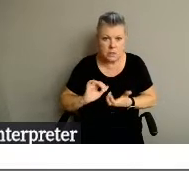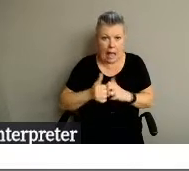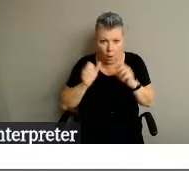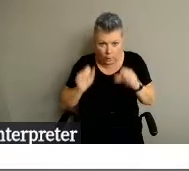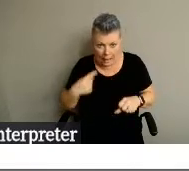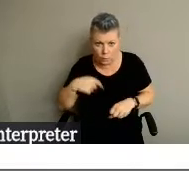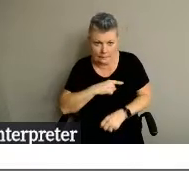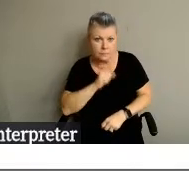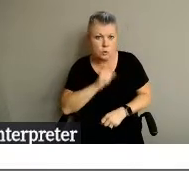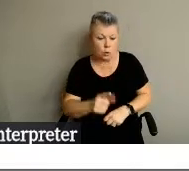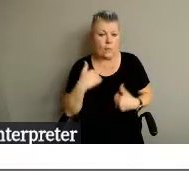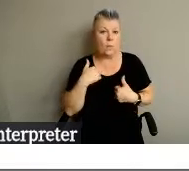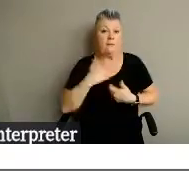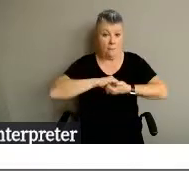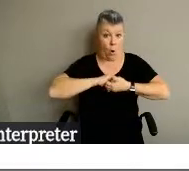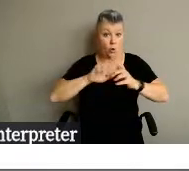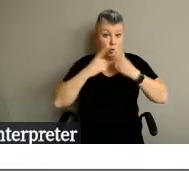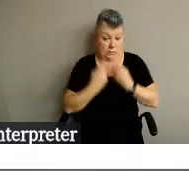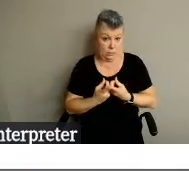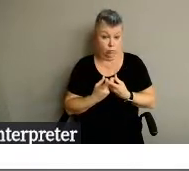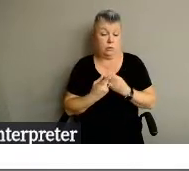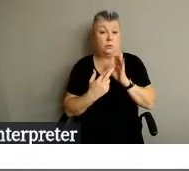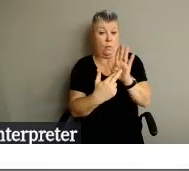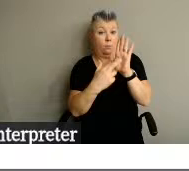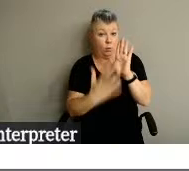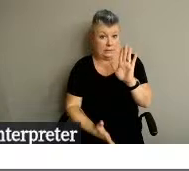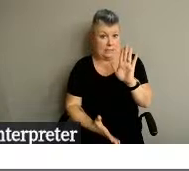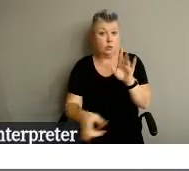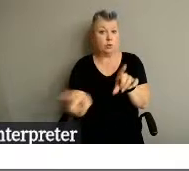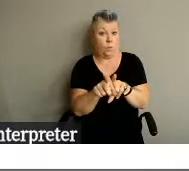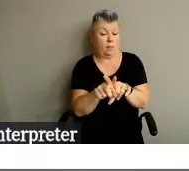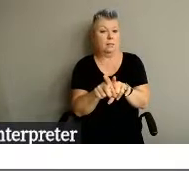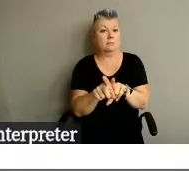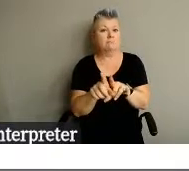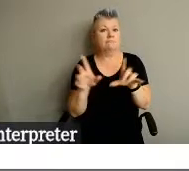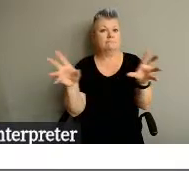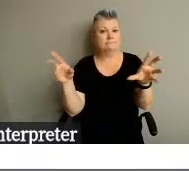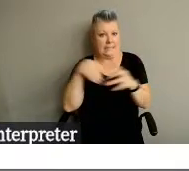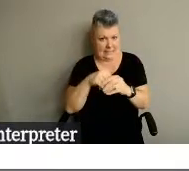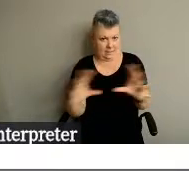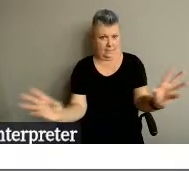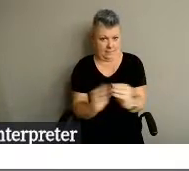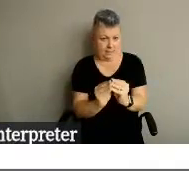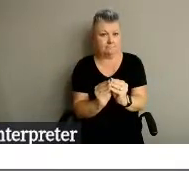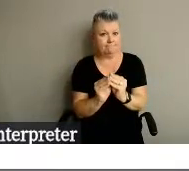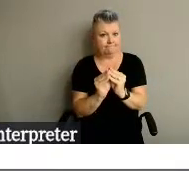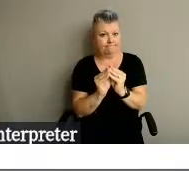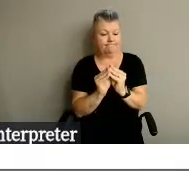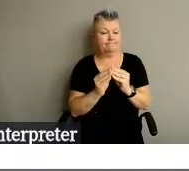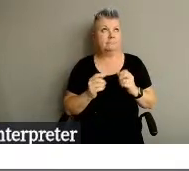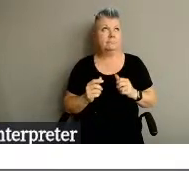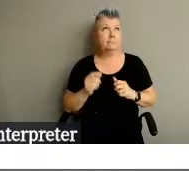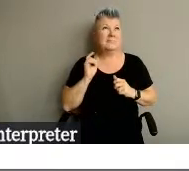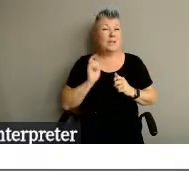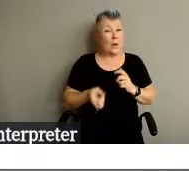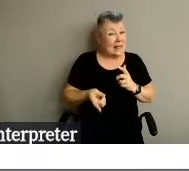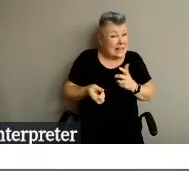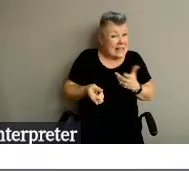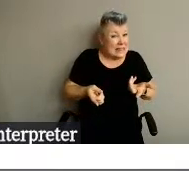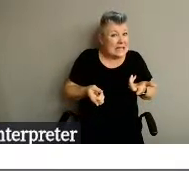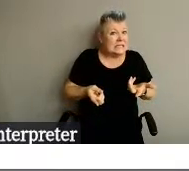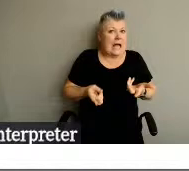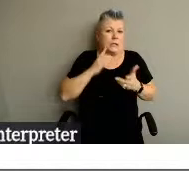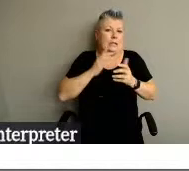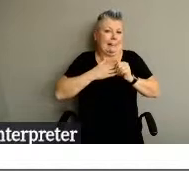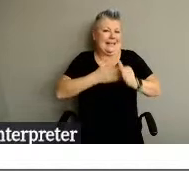we ensure that we also have partner district representation at the table as well, too. This kind of goes into the next